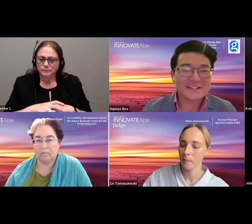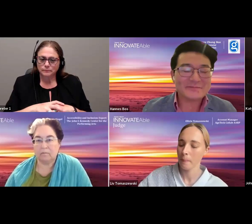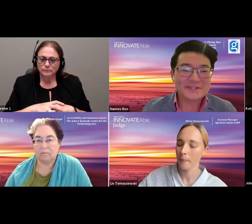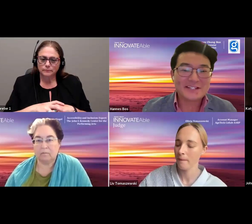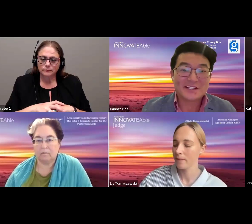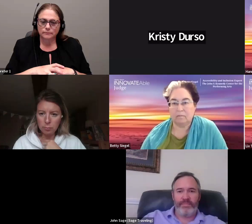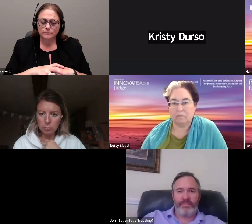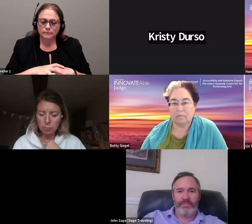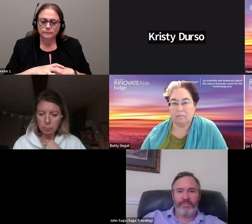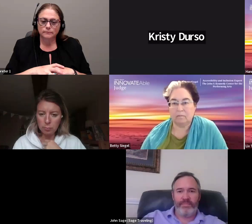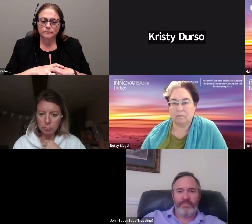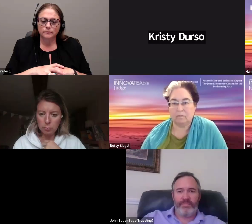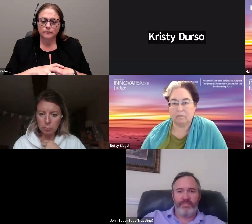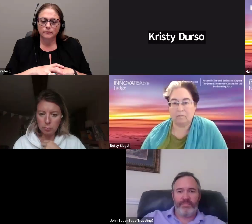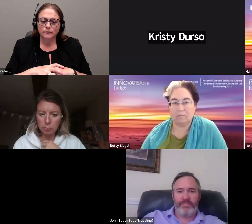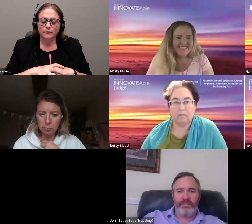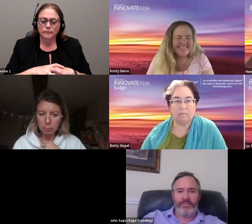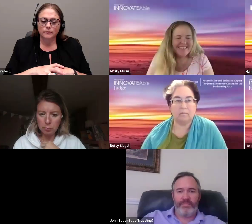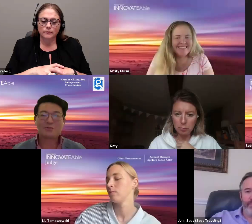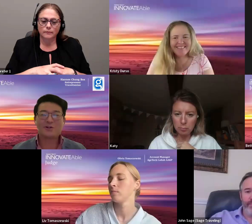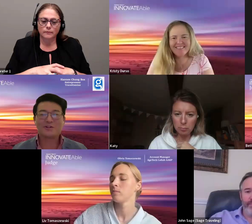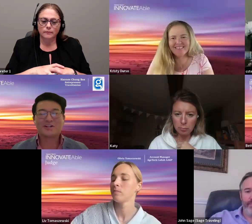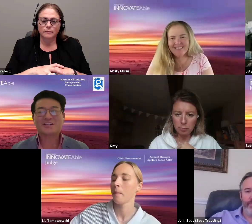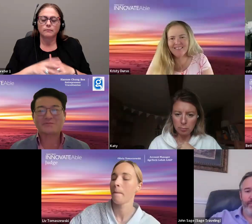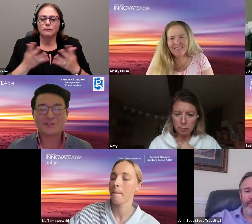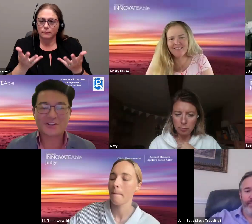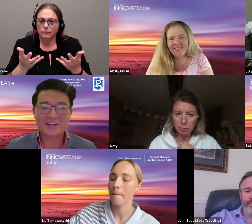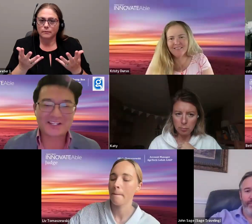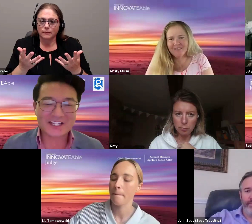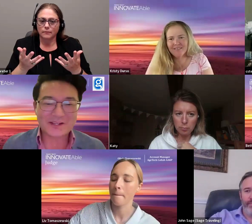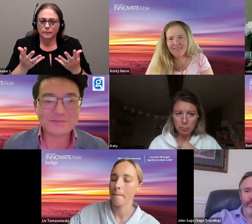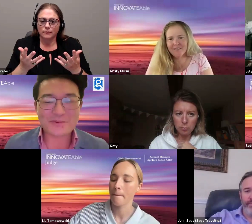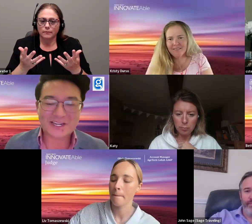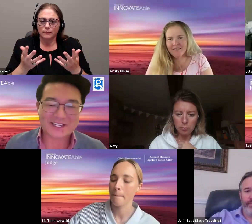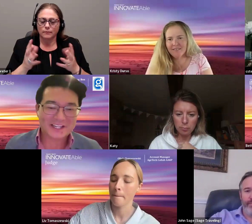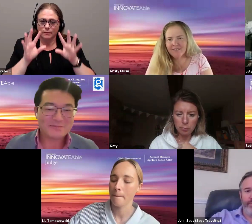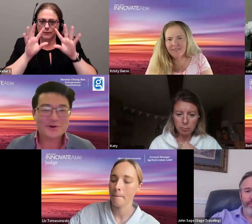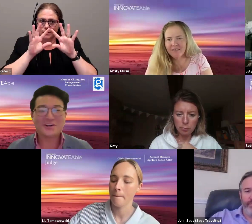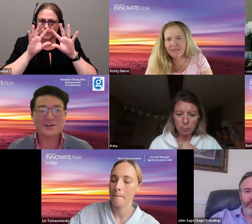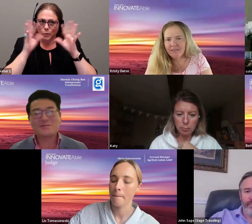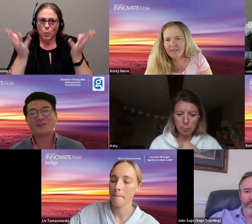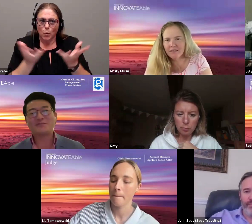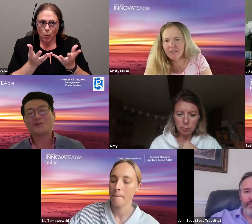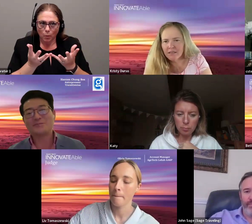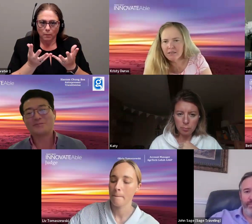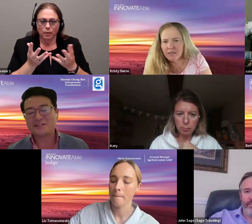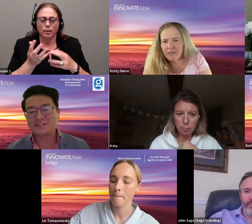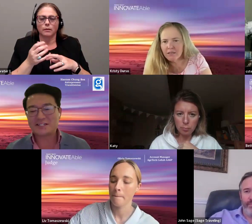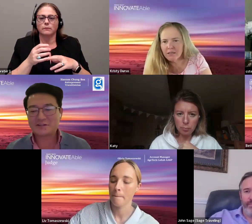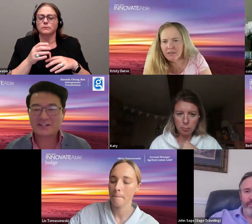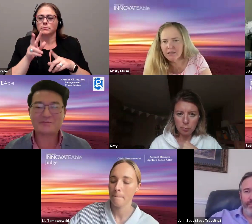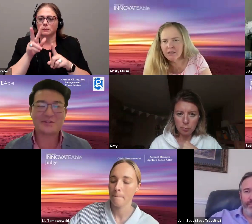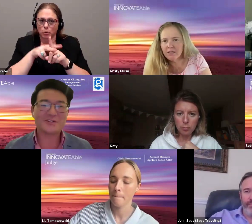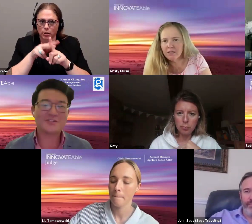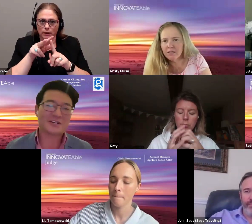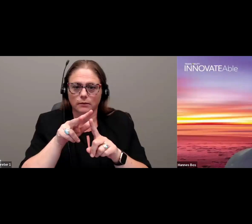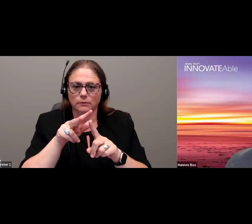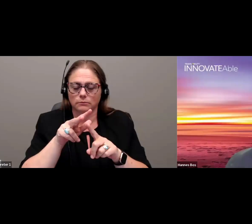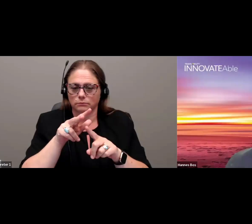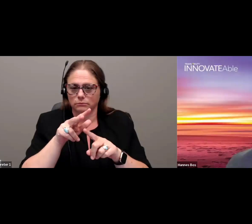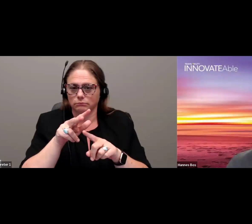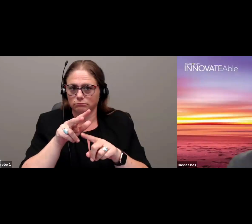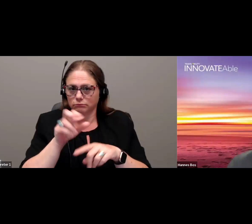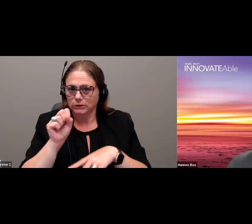here. So this is a global travel dream planning and book platform that we have built